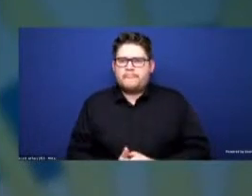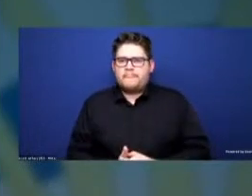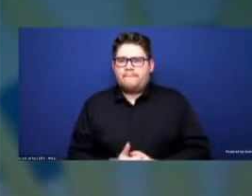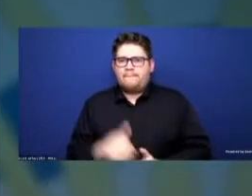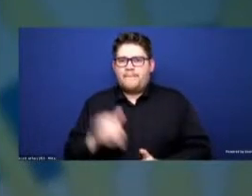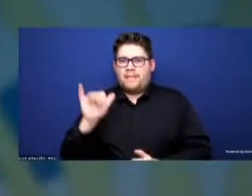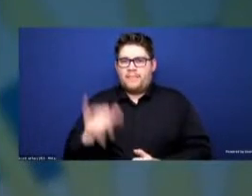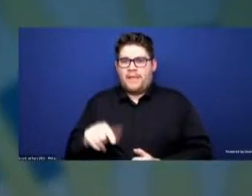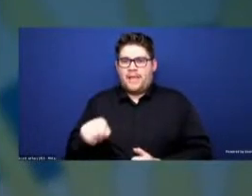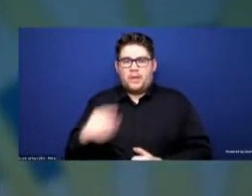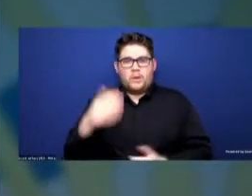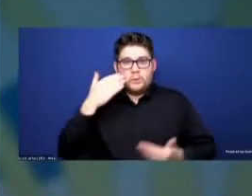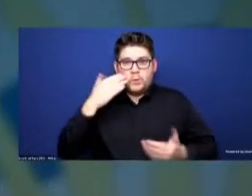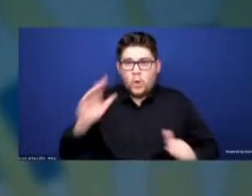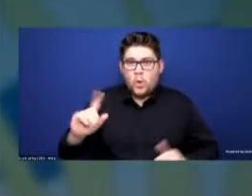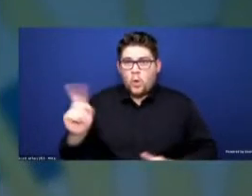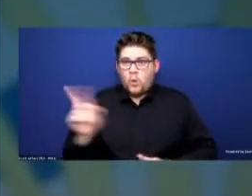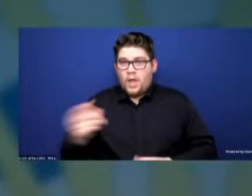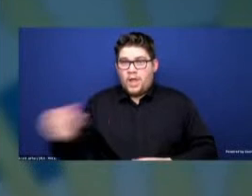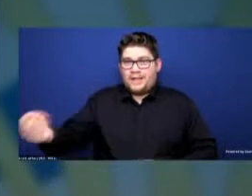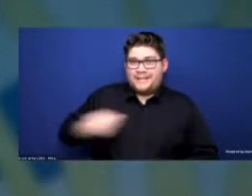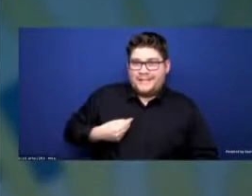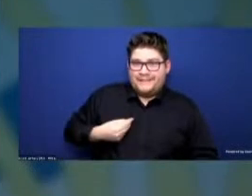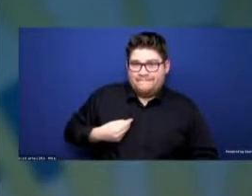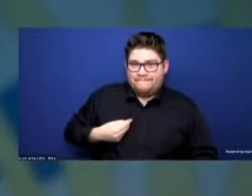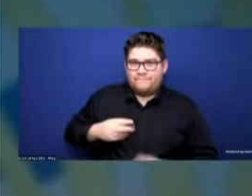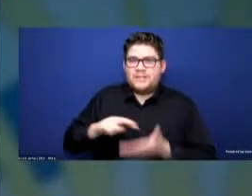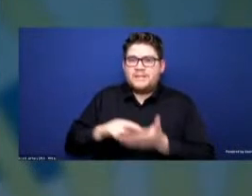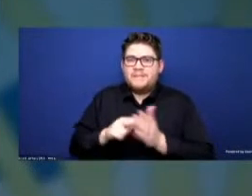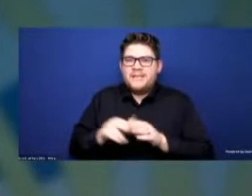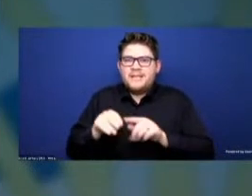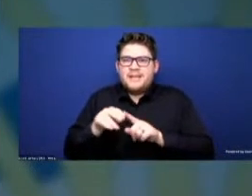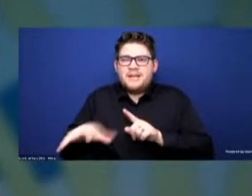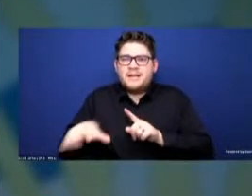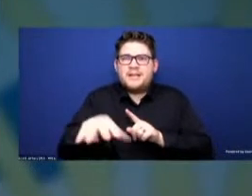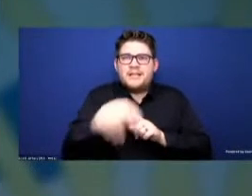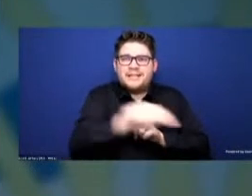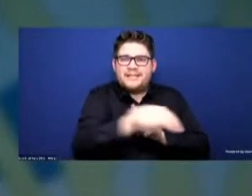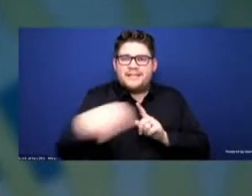look at very carefully about if people are